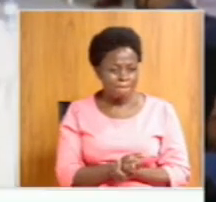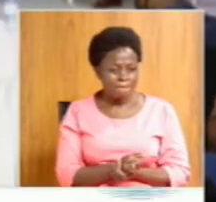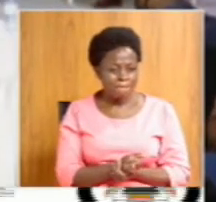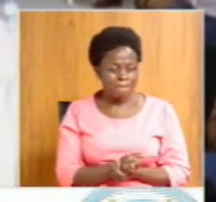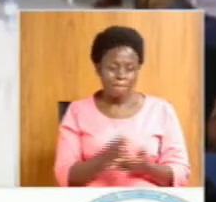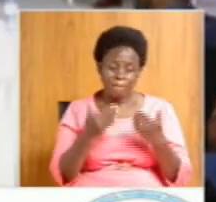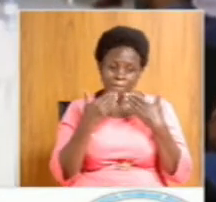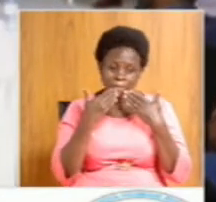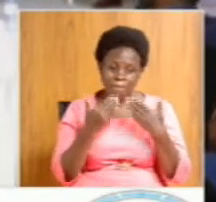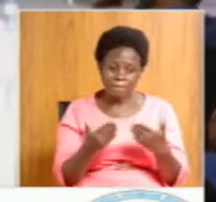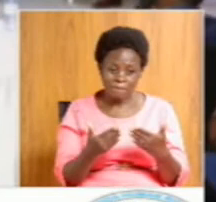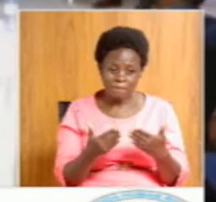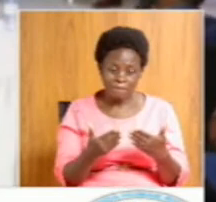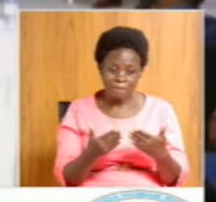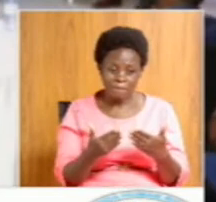thank you